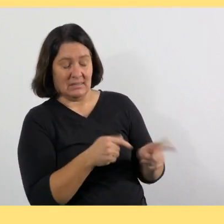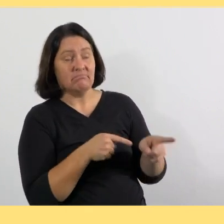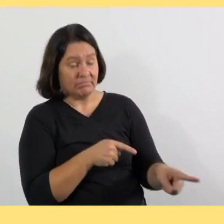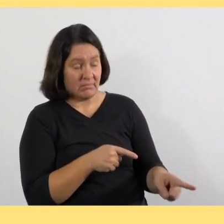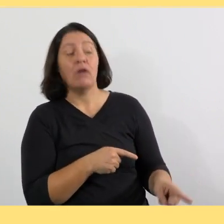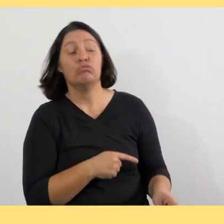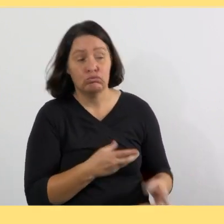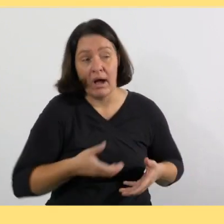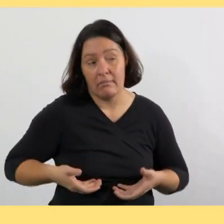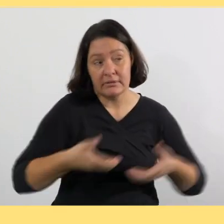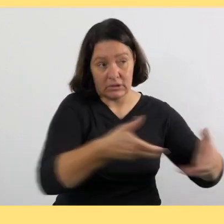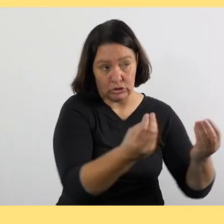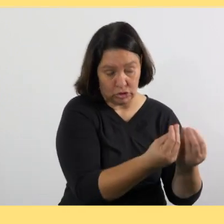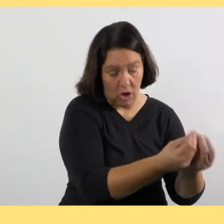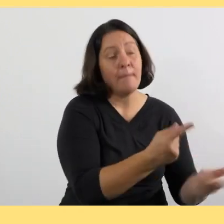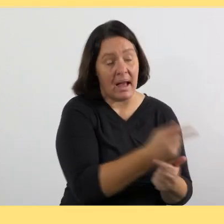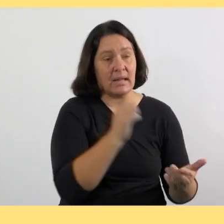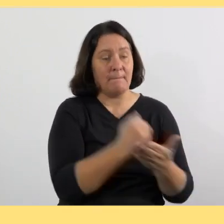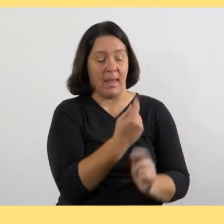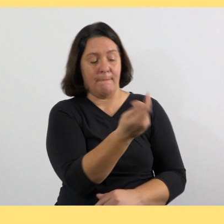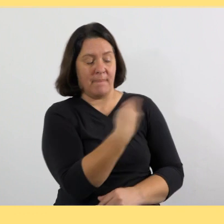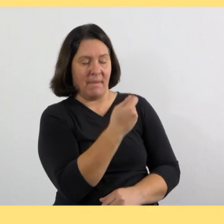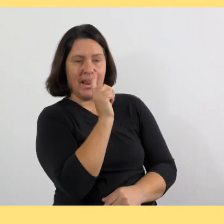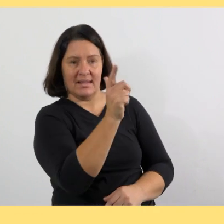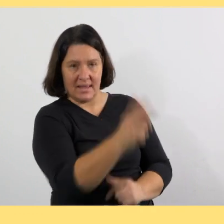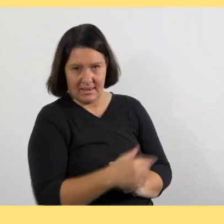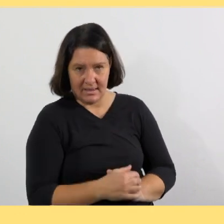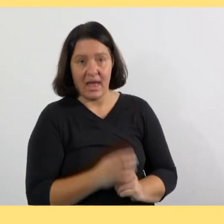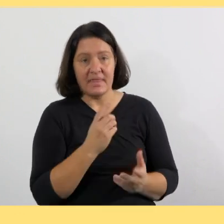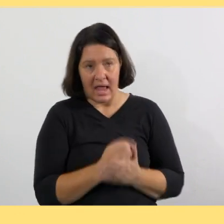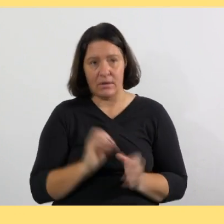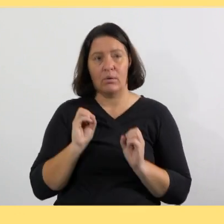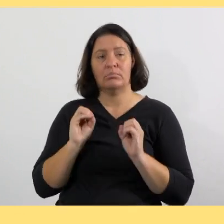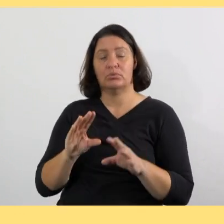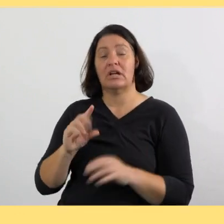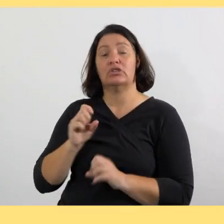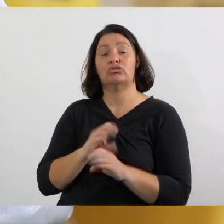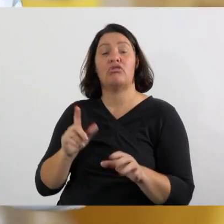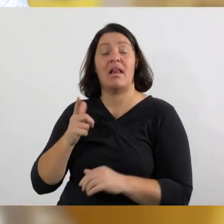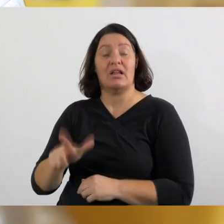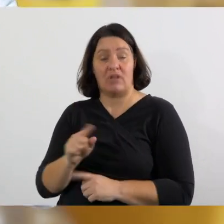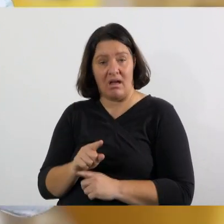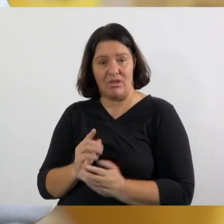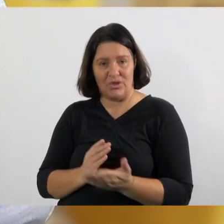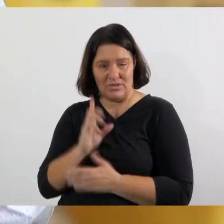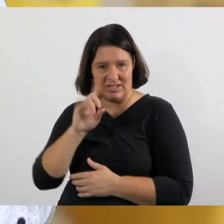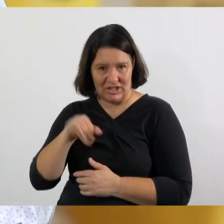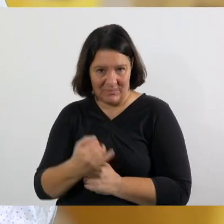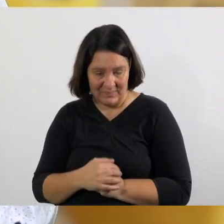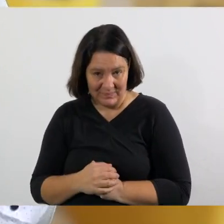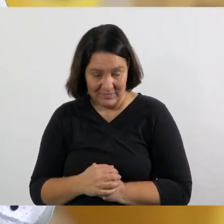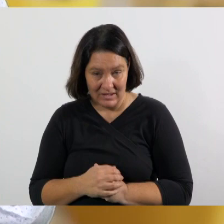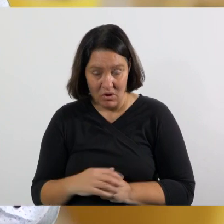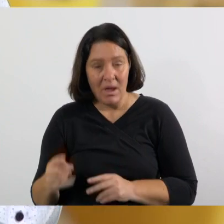the DJ. This is before we post it to the general ledger. Remember, in this lesson, I'm focusing on the general